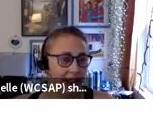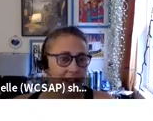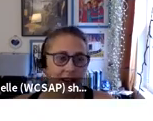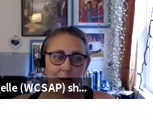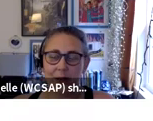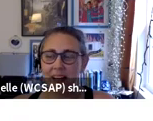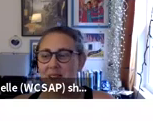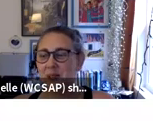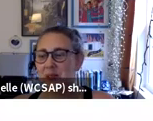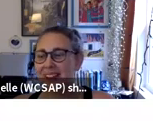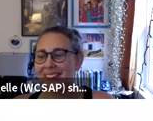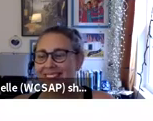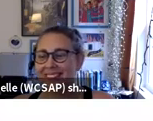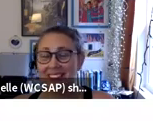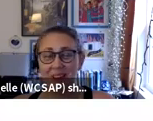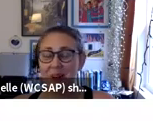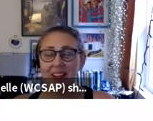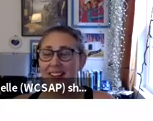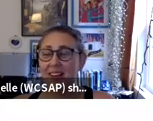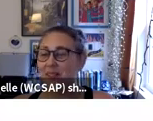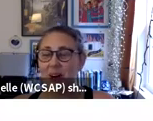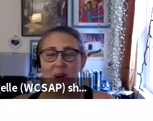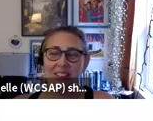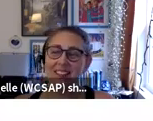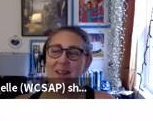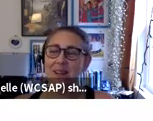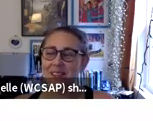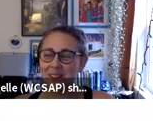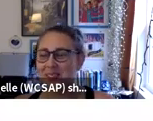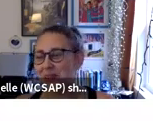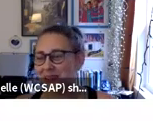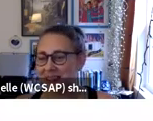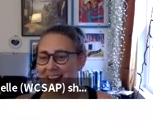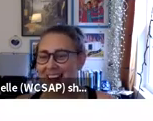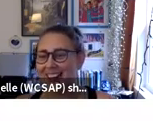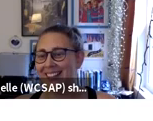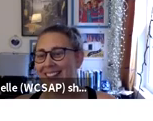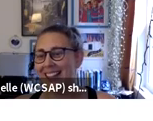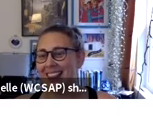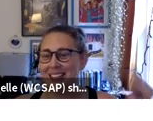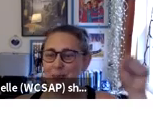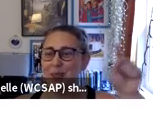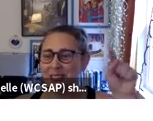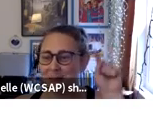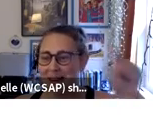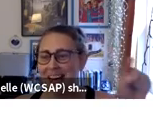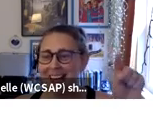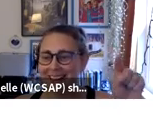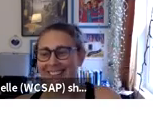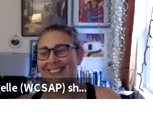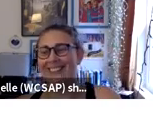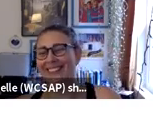Smitty, yes, everybody has a story. And so we're going to, yeah, you're always going to come in contact with somebody who's like, this person is